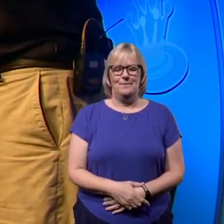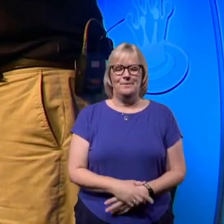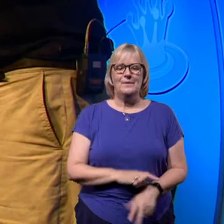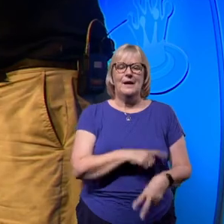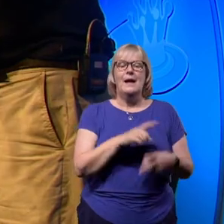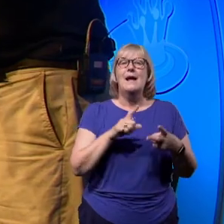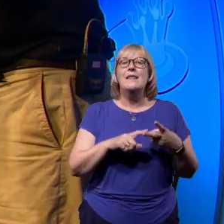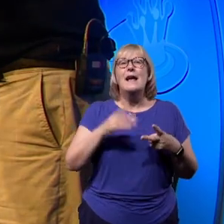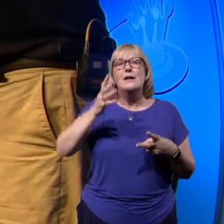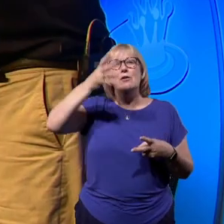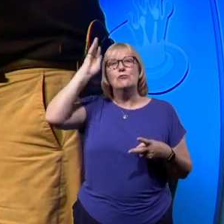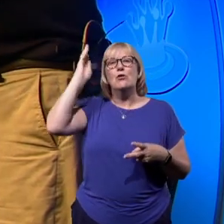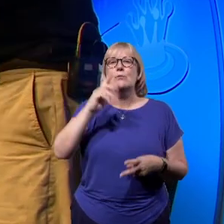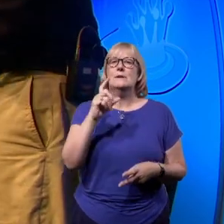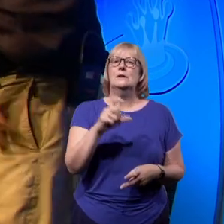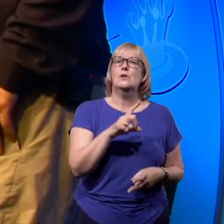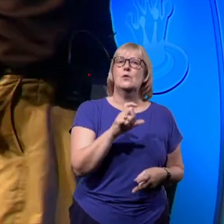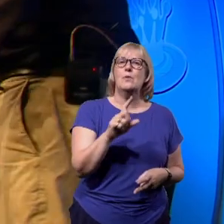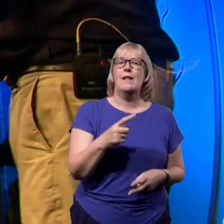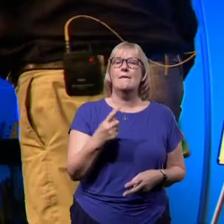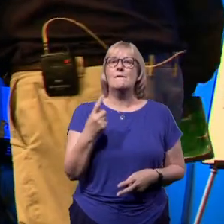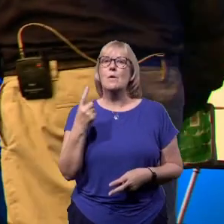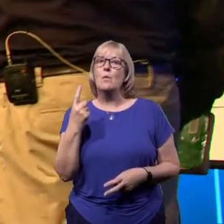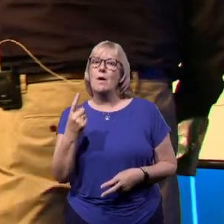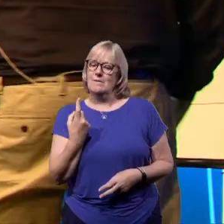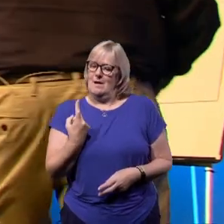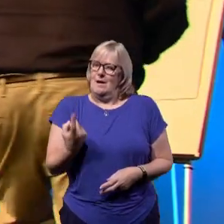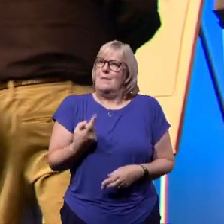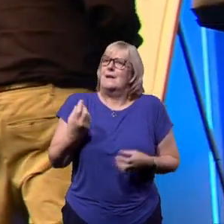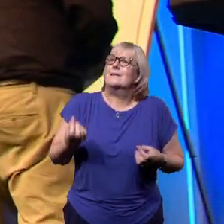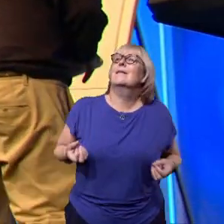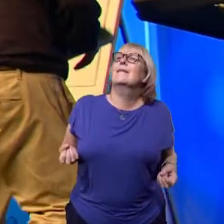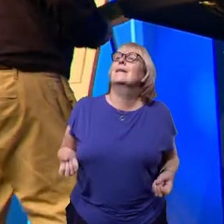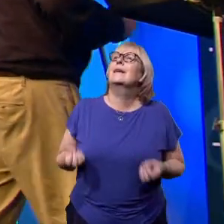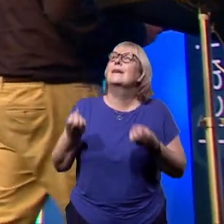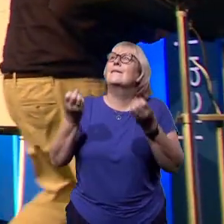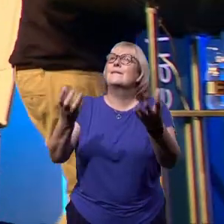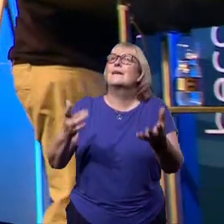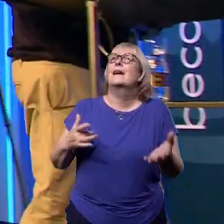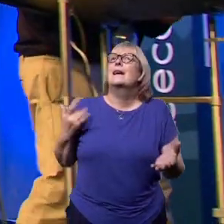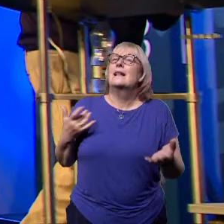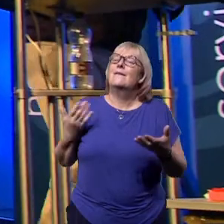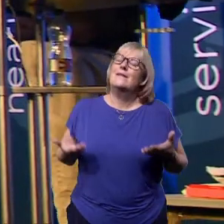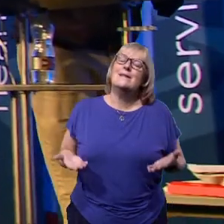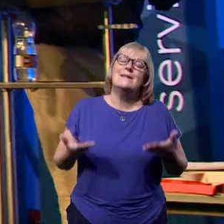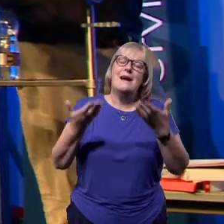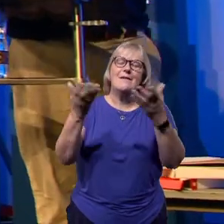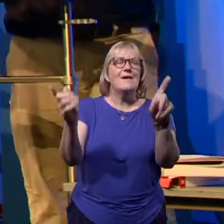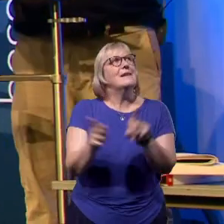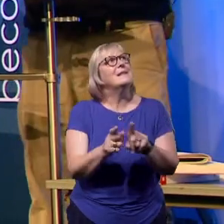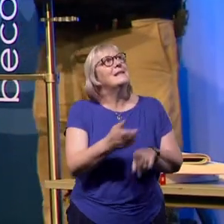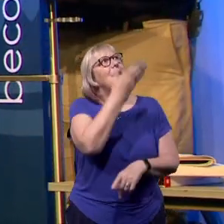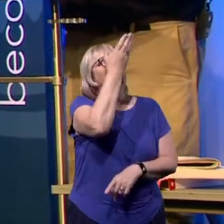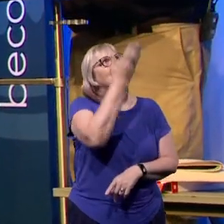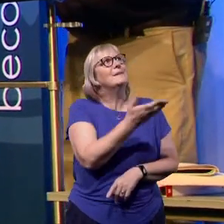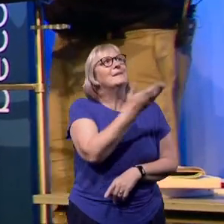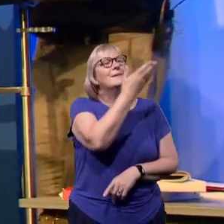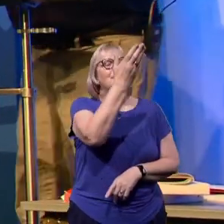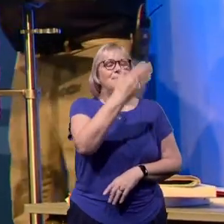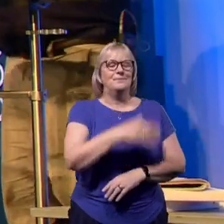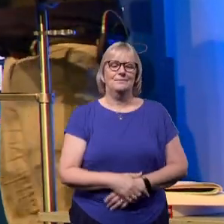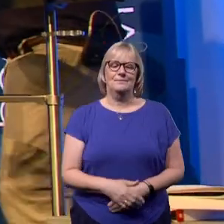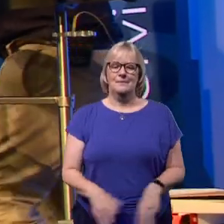12:1, in view of God's mercy, offer ourselves as a living sacrifice. Are our eyes open to that? And then thirdly, as we look